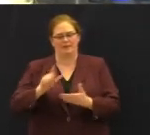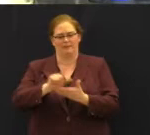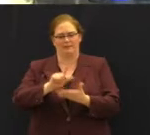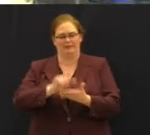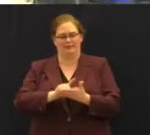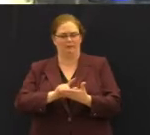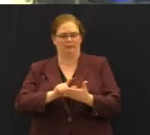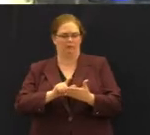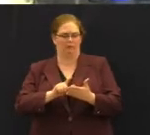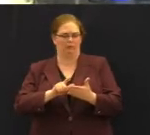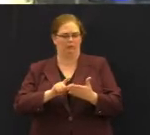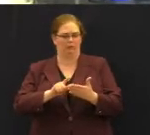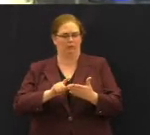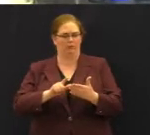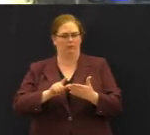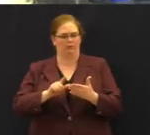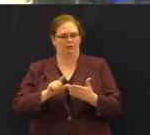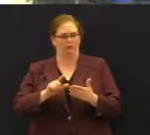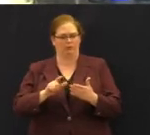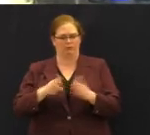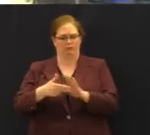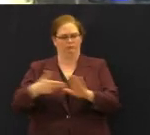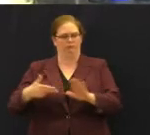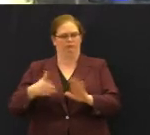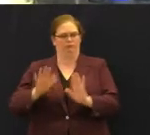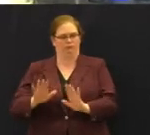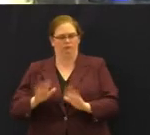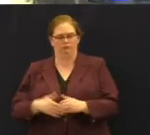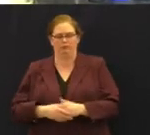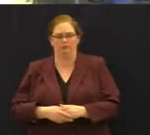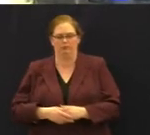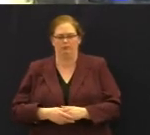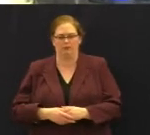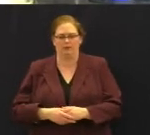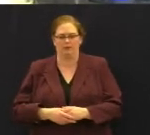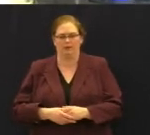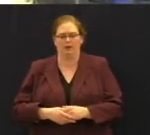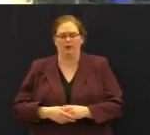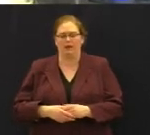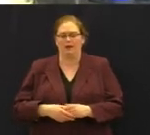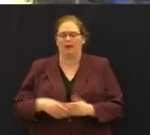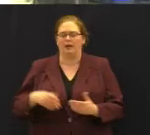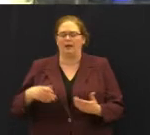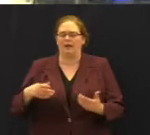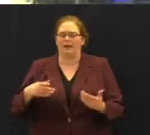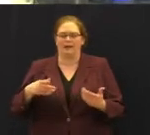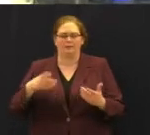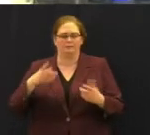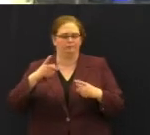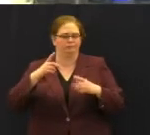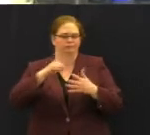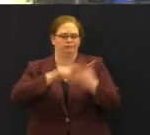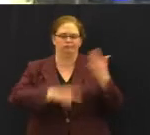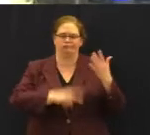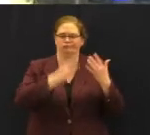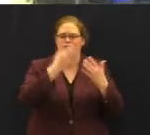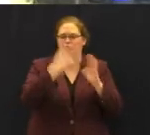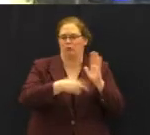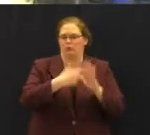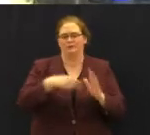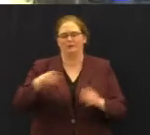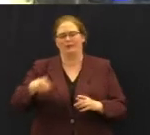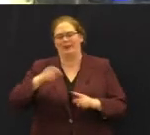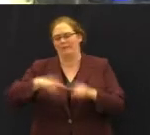status. And there's all kinds of different things that have to be accomplished. You can't be in trouble, you can't be convicted of a